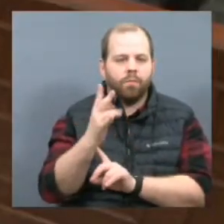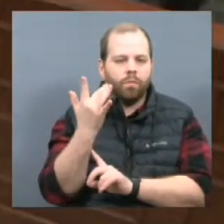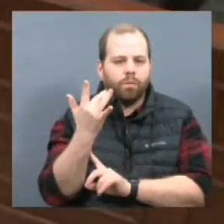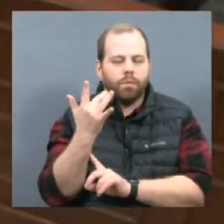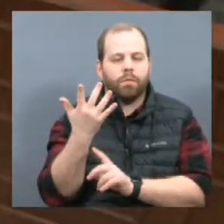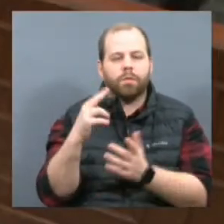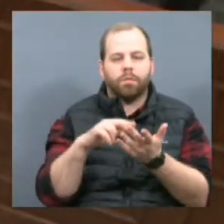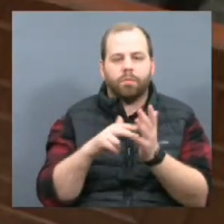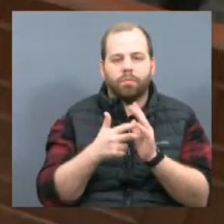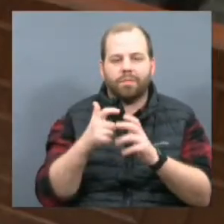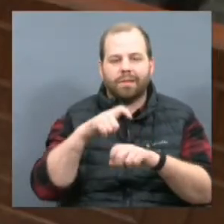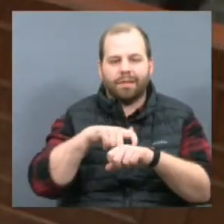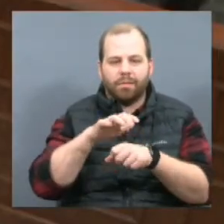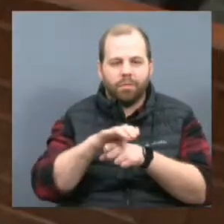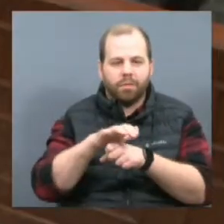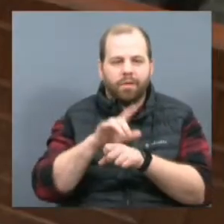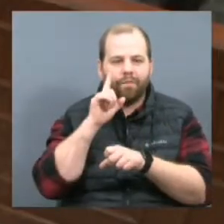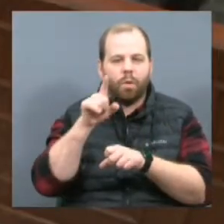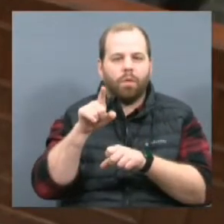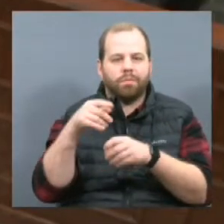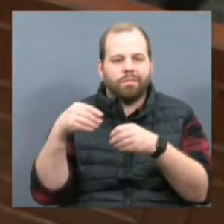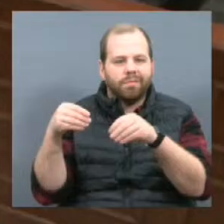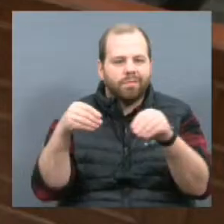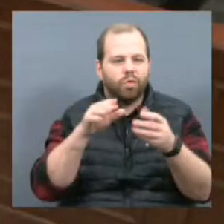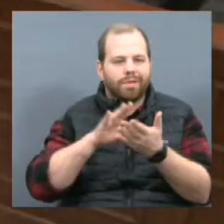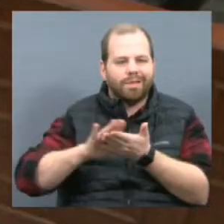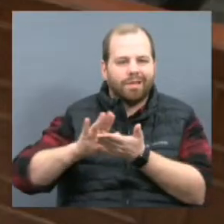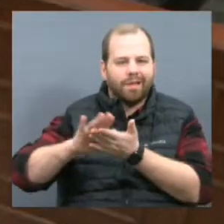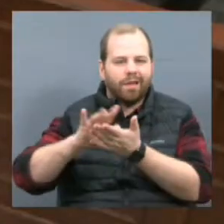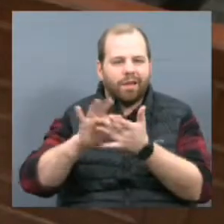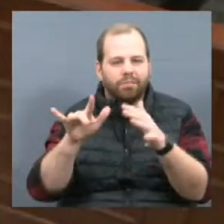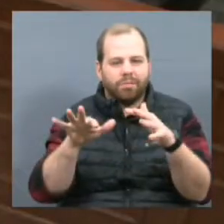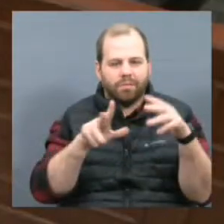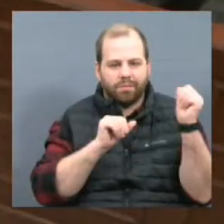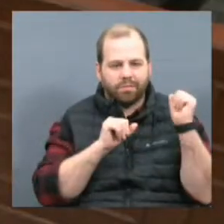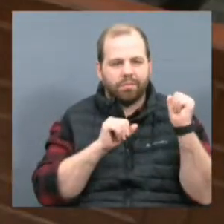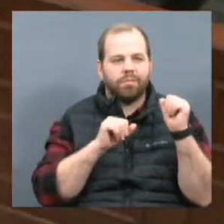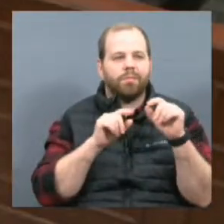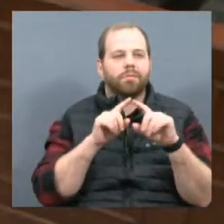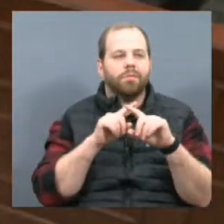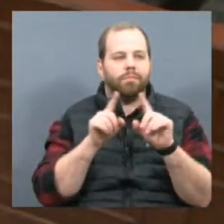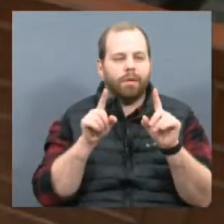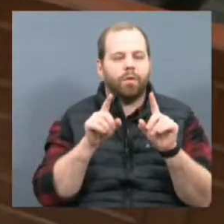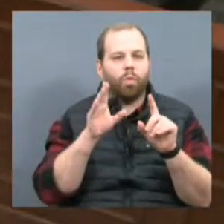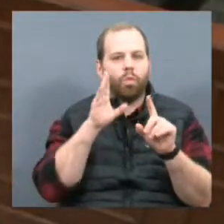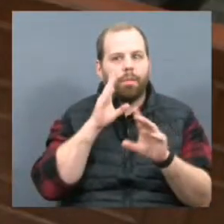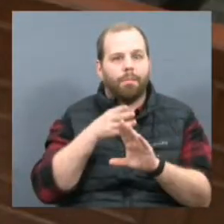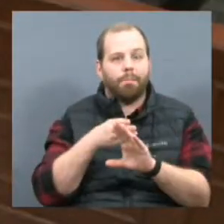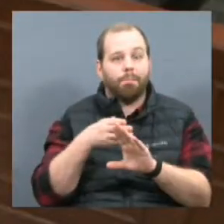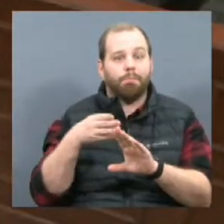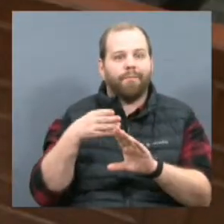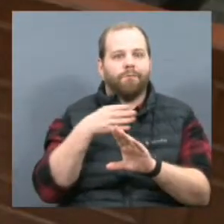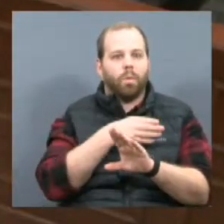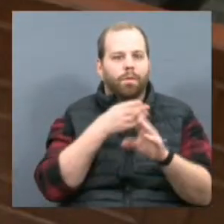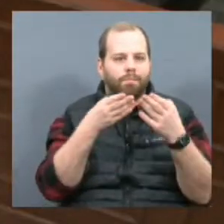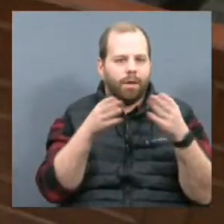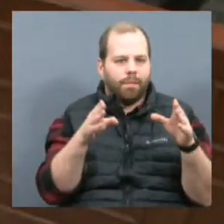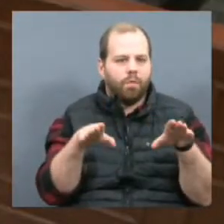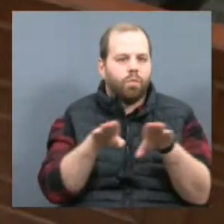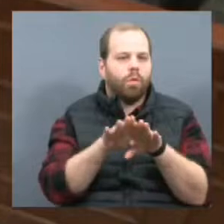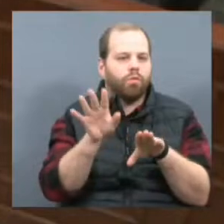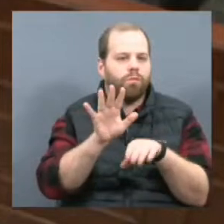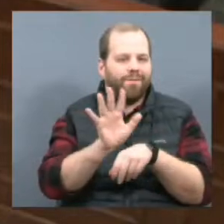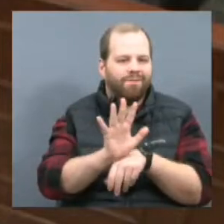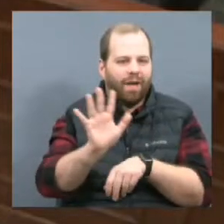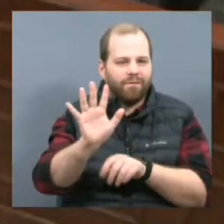enough time for everybody to clean up and leave. But we are closing sooner, maybe around 5,